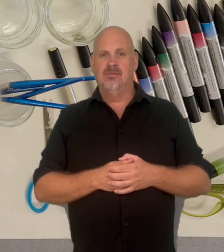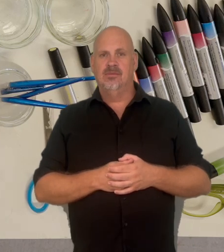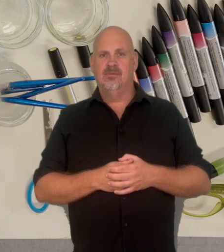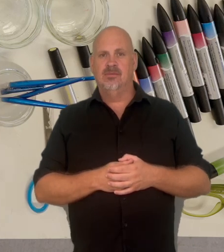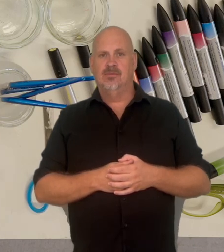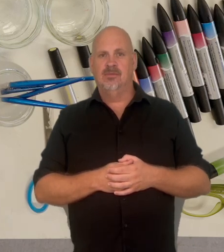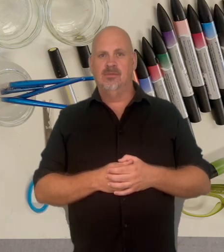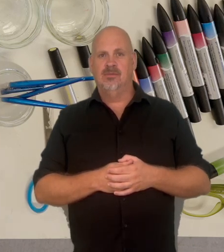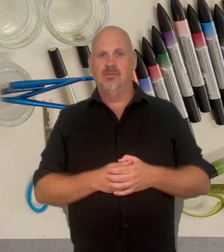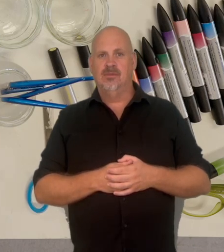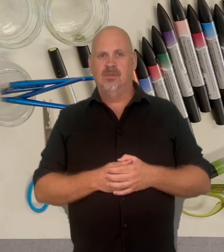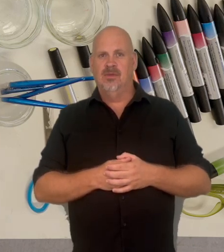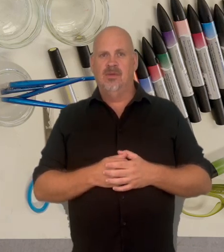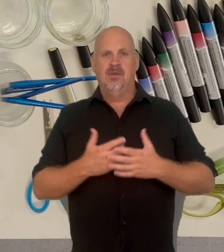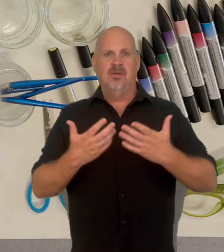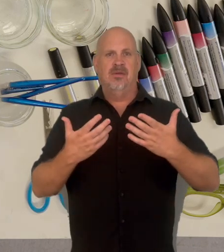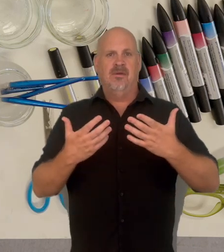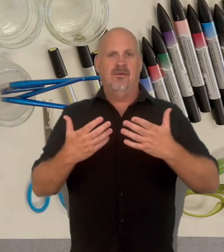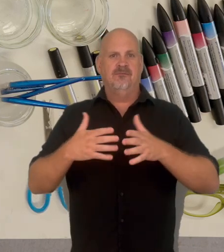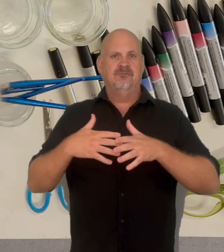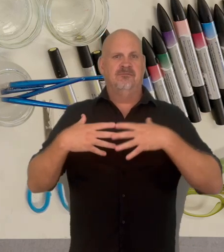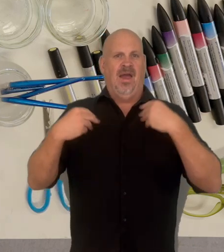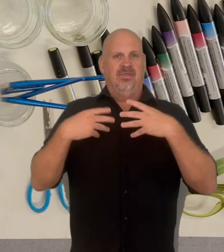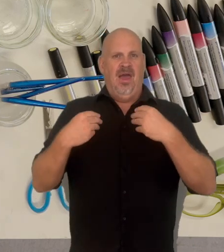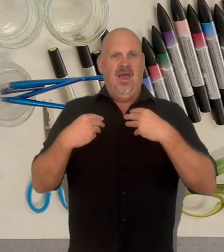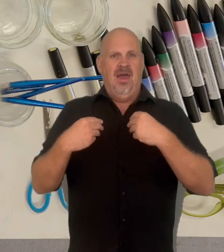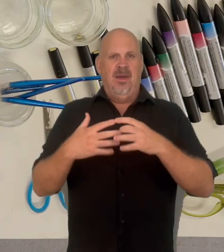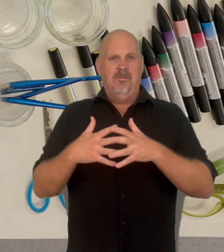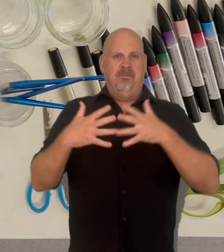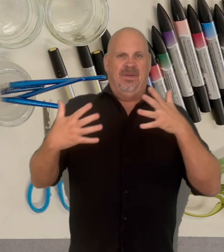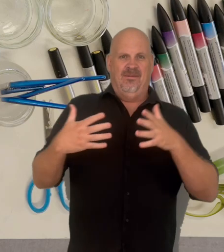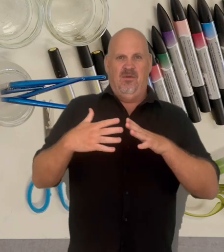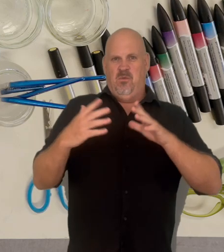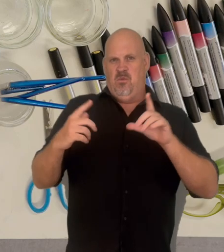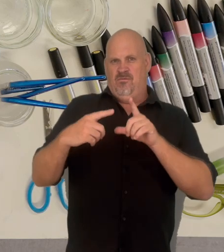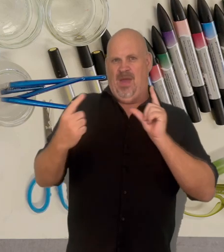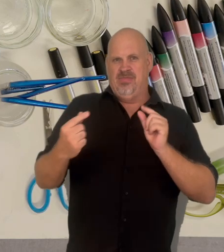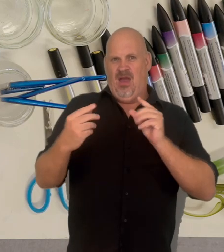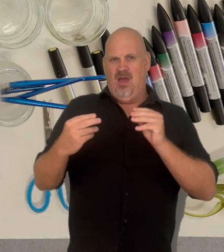And that big feather, wide feather, angled feather.